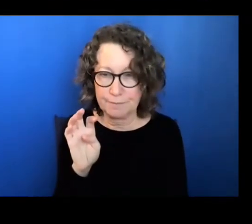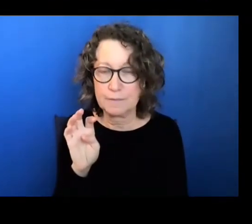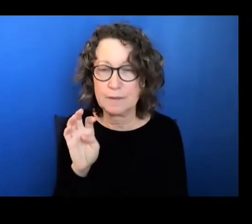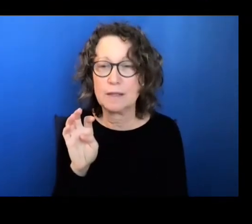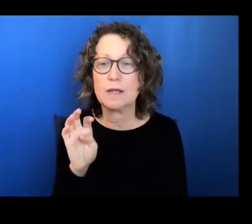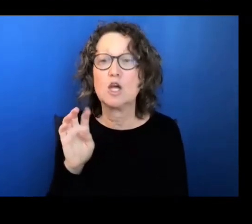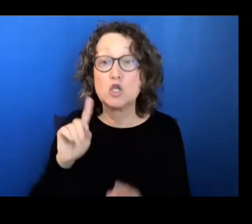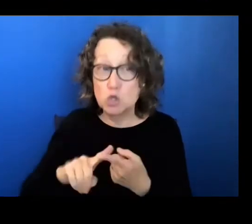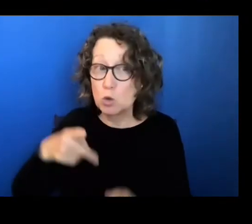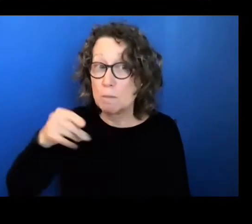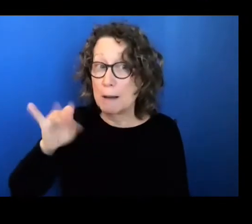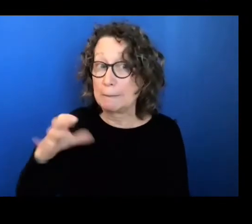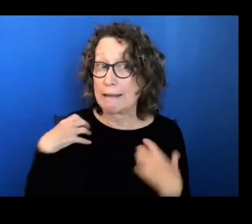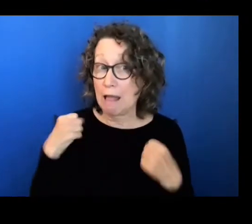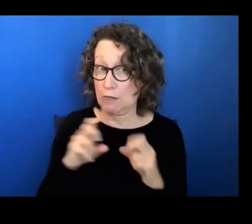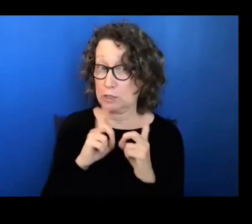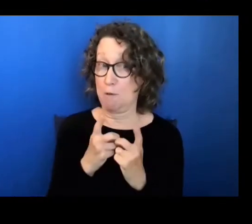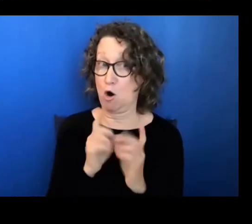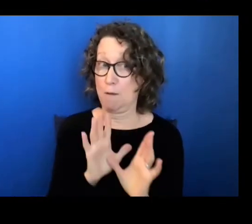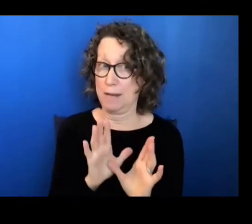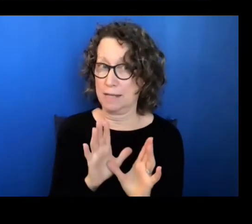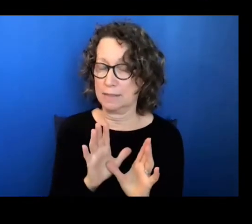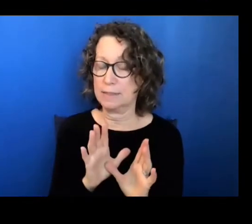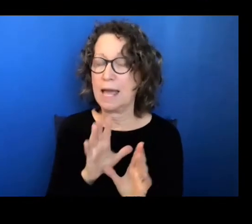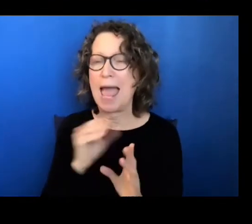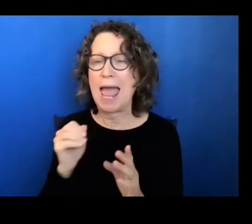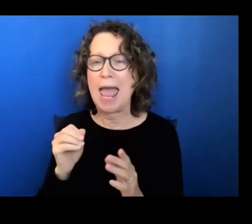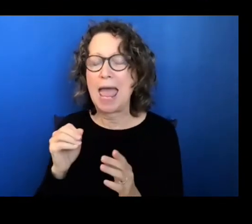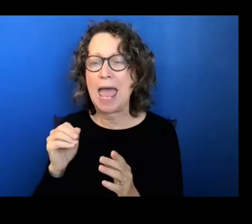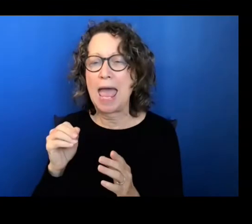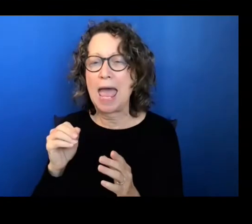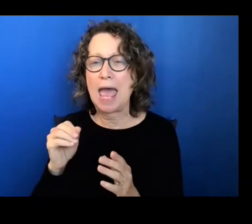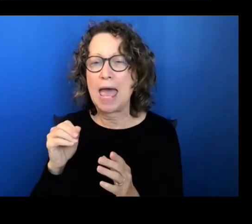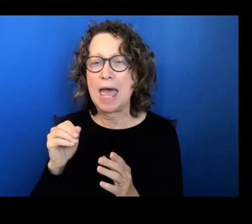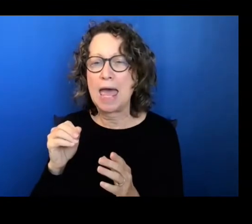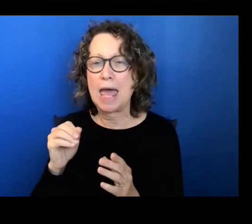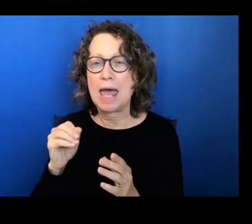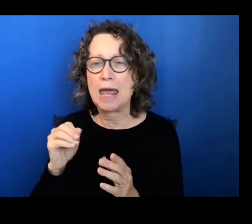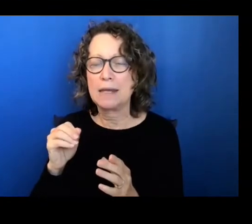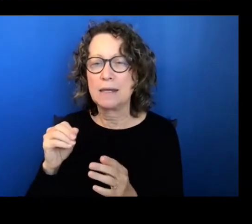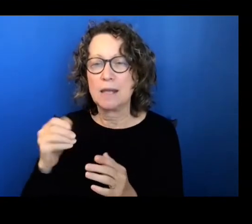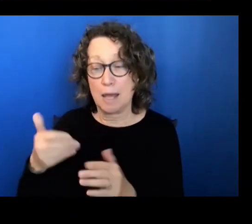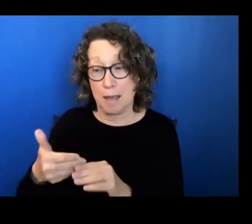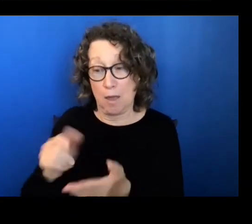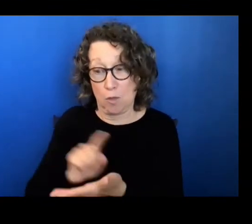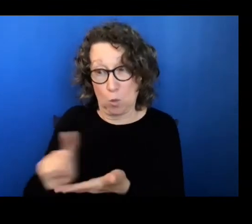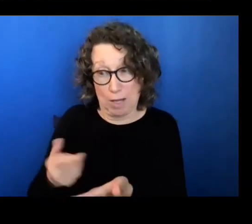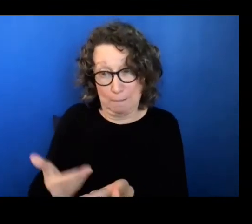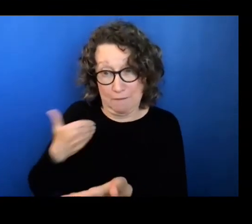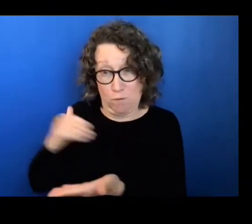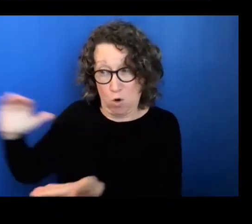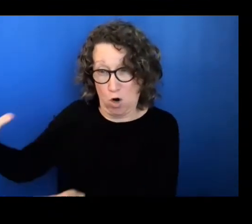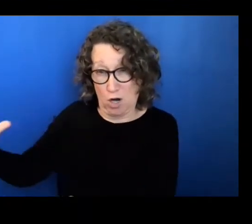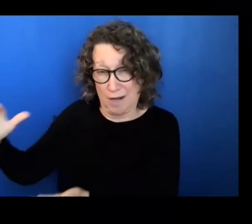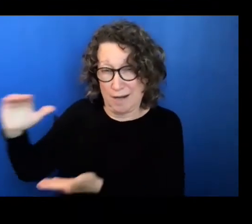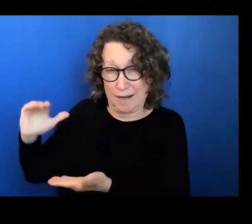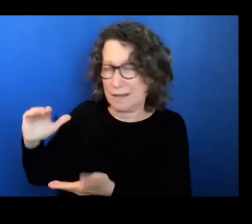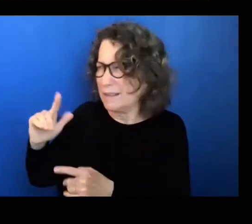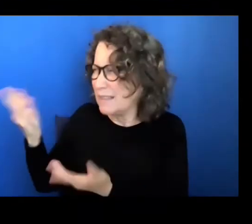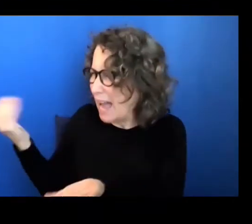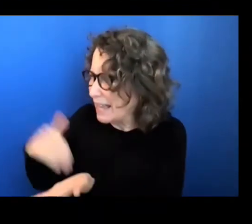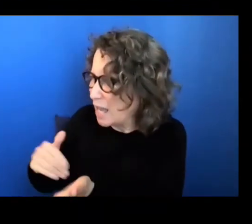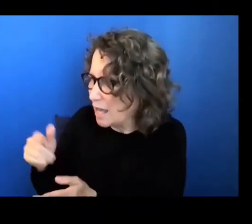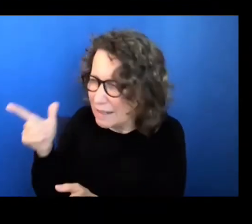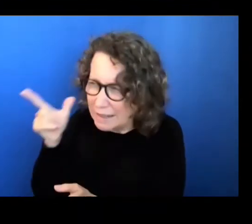public health department. And what was the allocation that we received right before that one from the state? I'm sorry, I can't hear